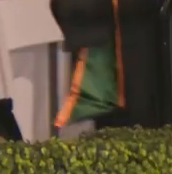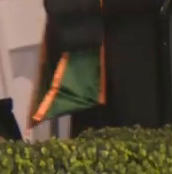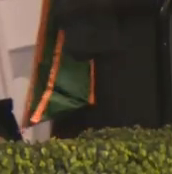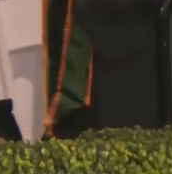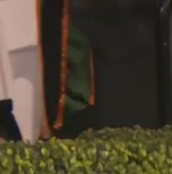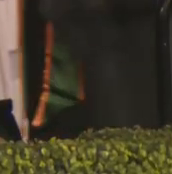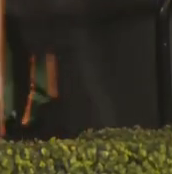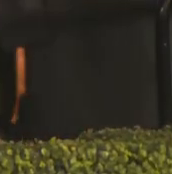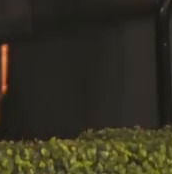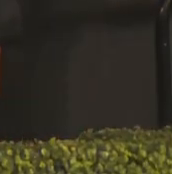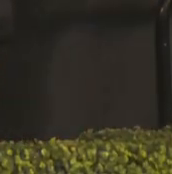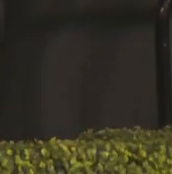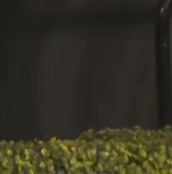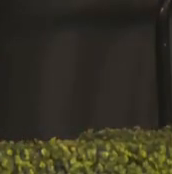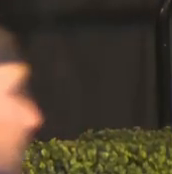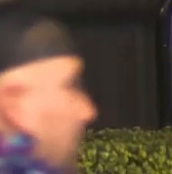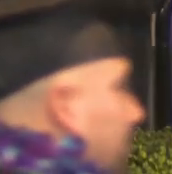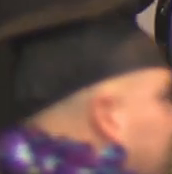Brian Alejandro Loyola.